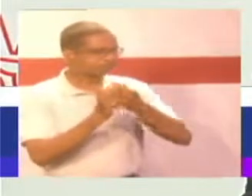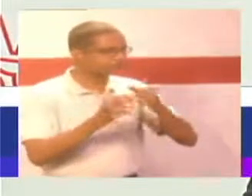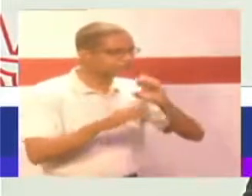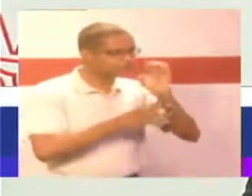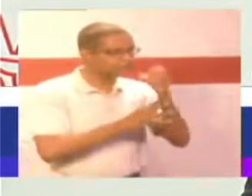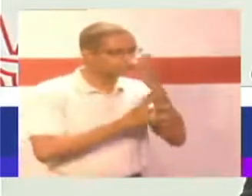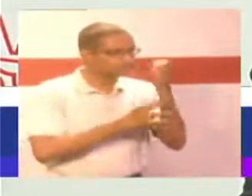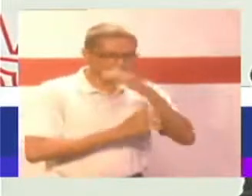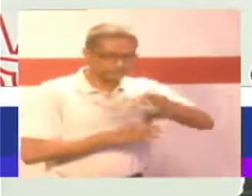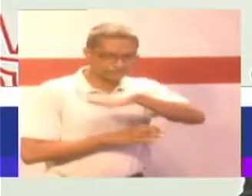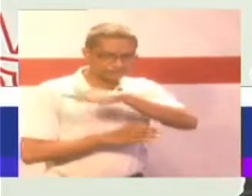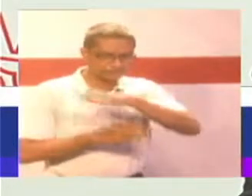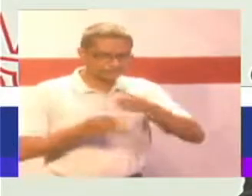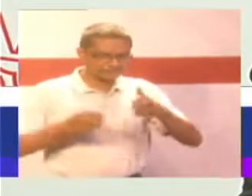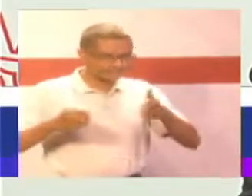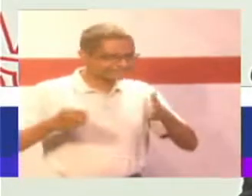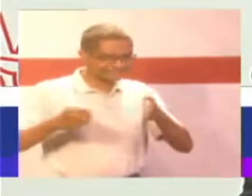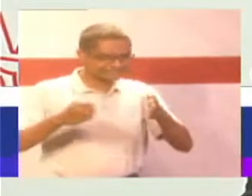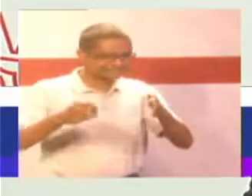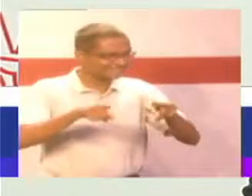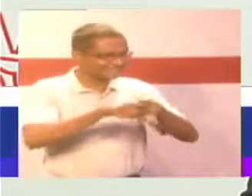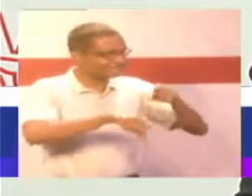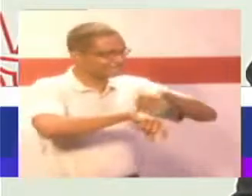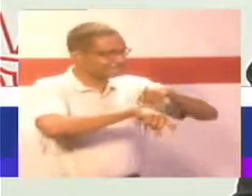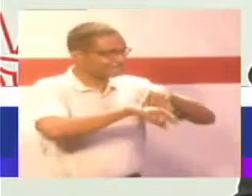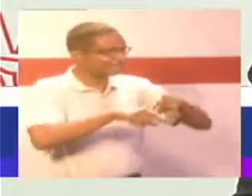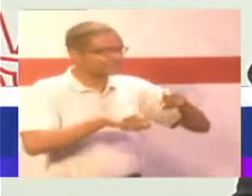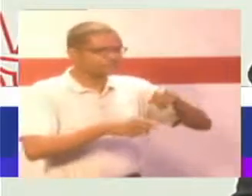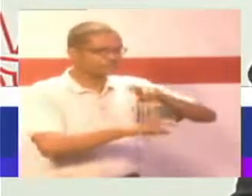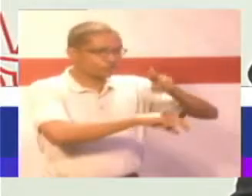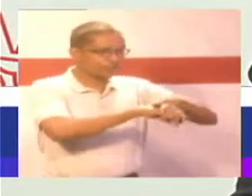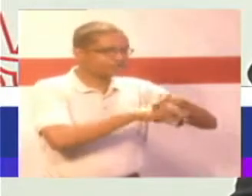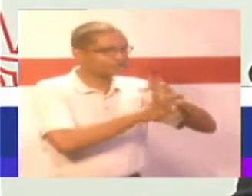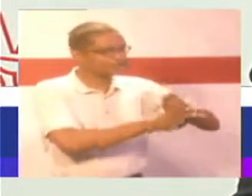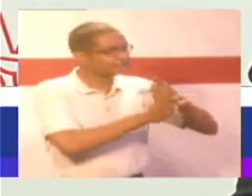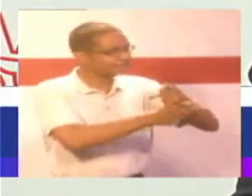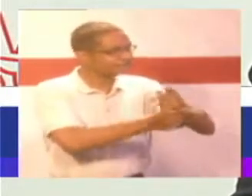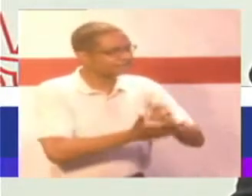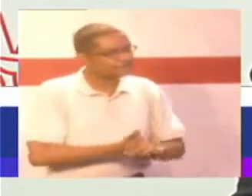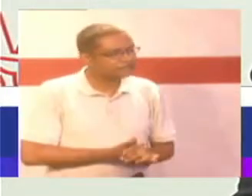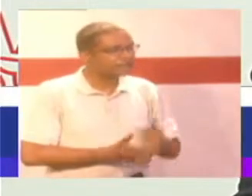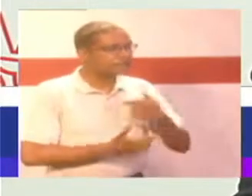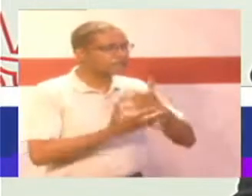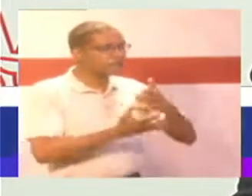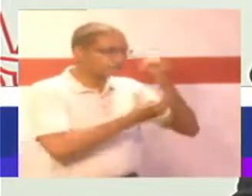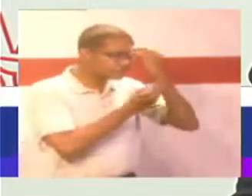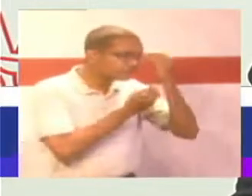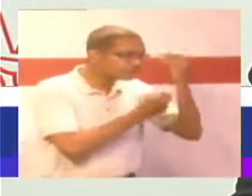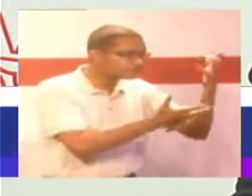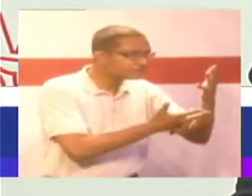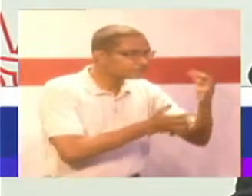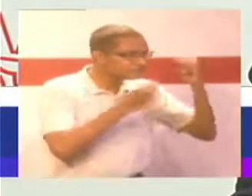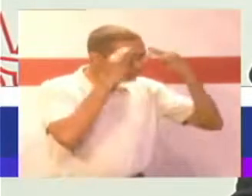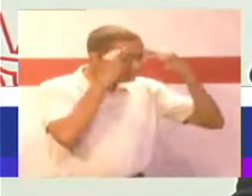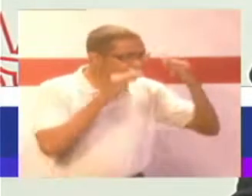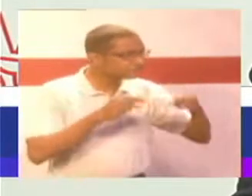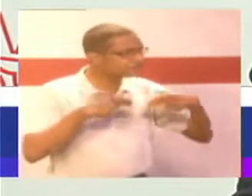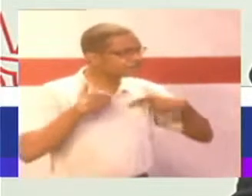system. I'd like to reiterate a couple of facts. Firstly, the Ministry of Health has been